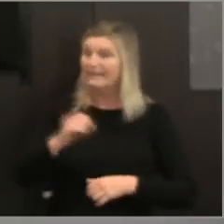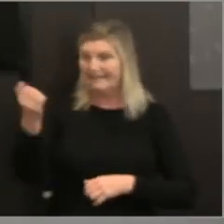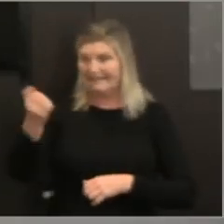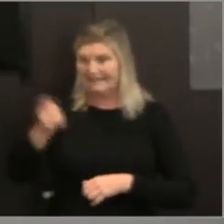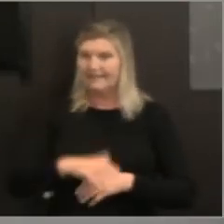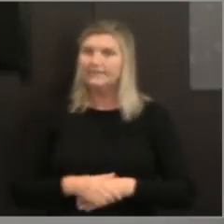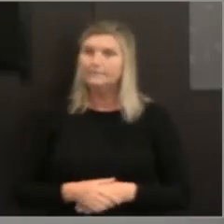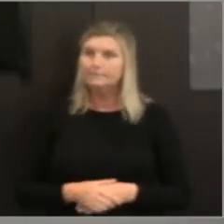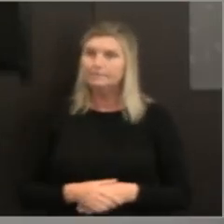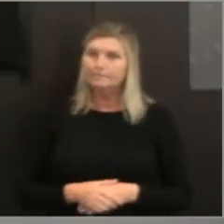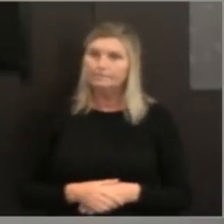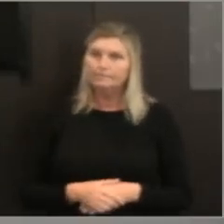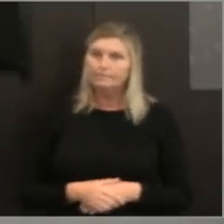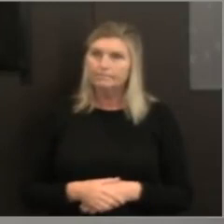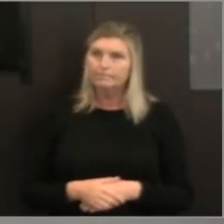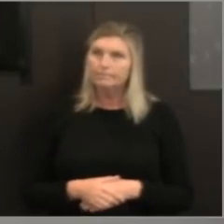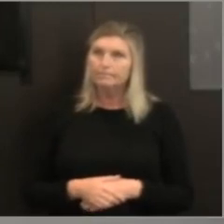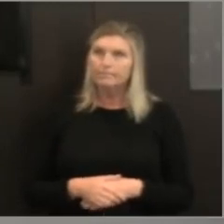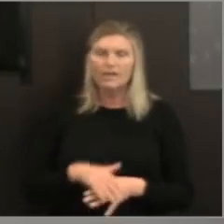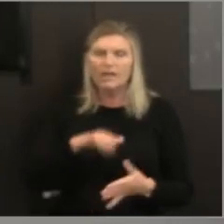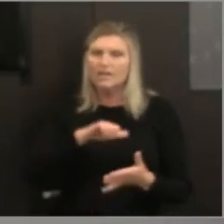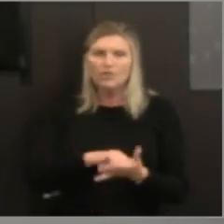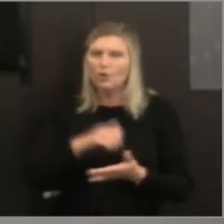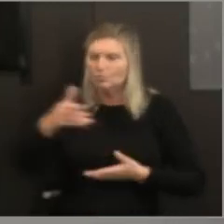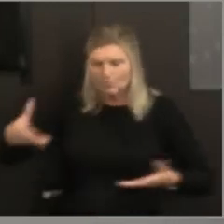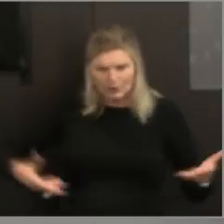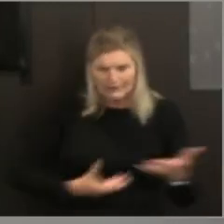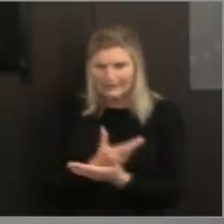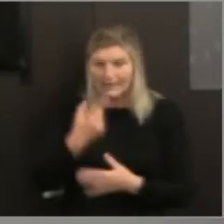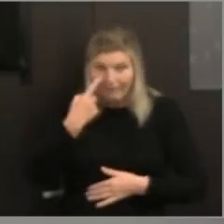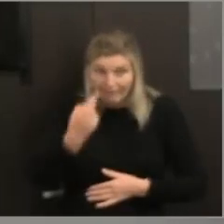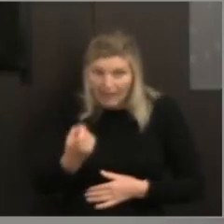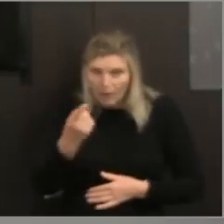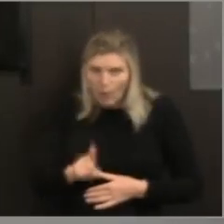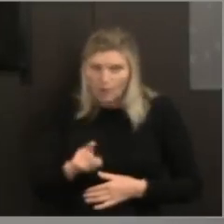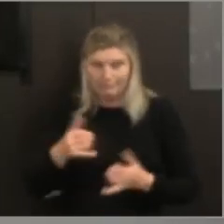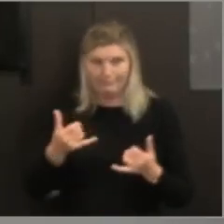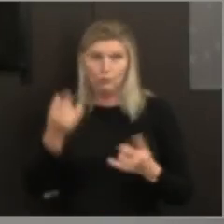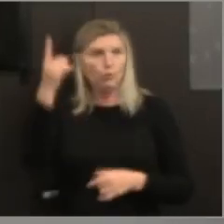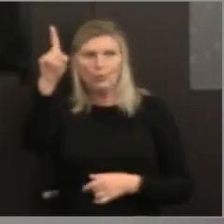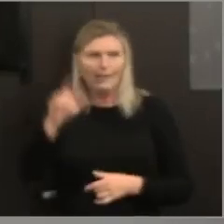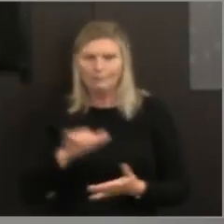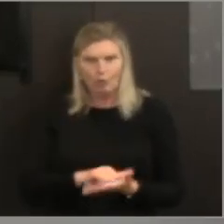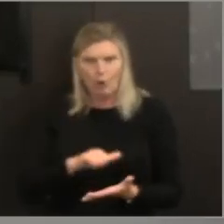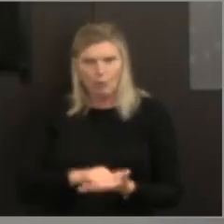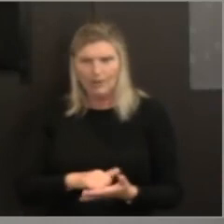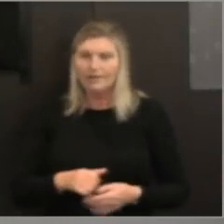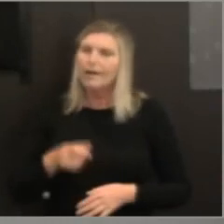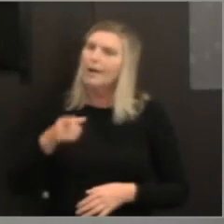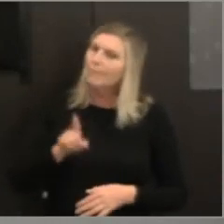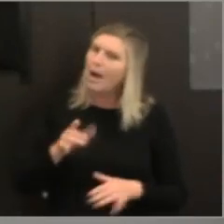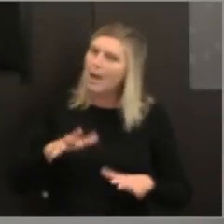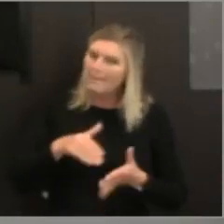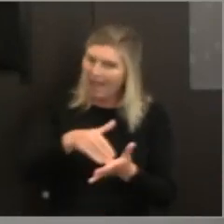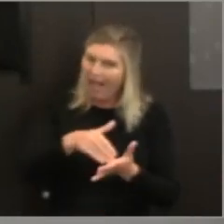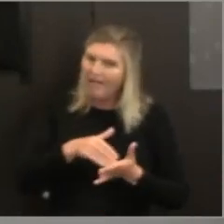2016. It is not appropriate to discuss its findings in detail before the Commission, but it may be helpful